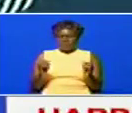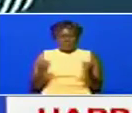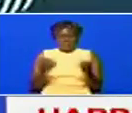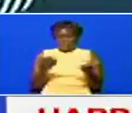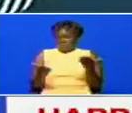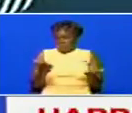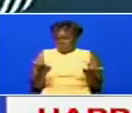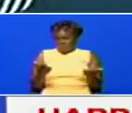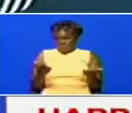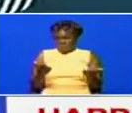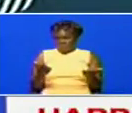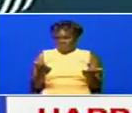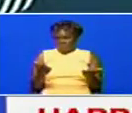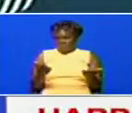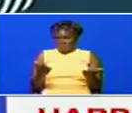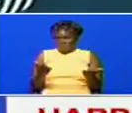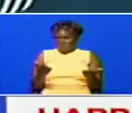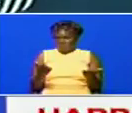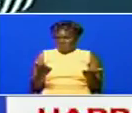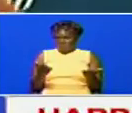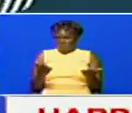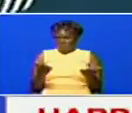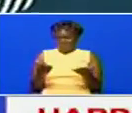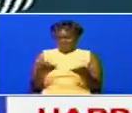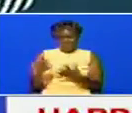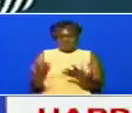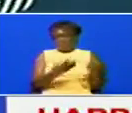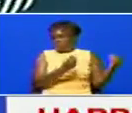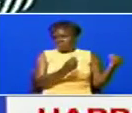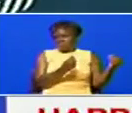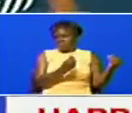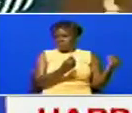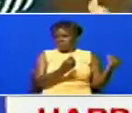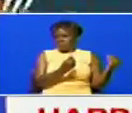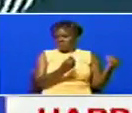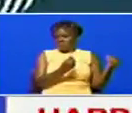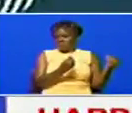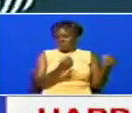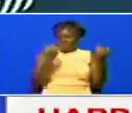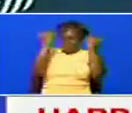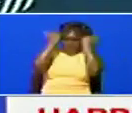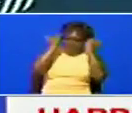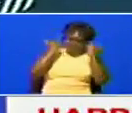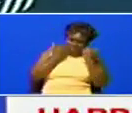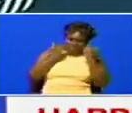case, it should be taken to the appropriate structure, either court,